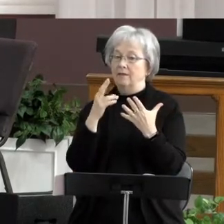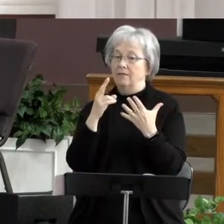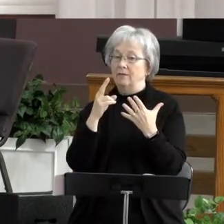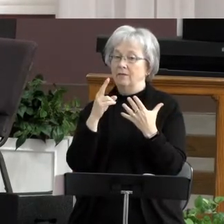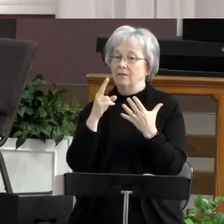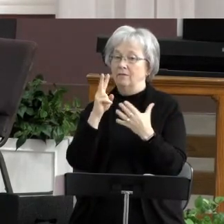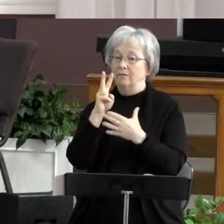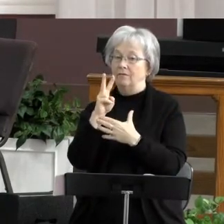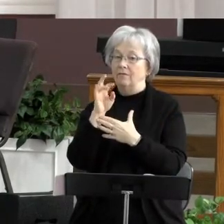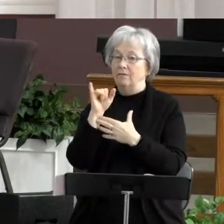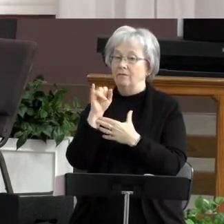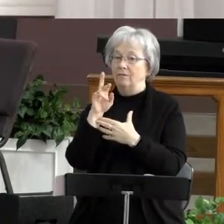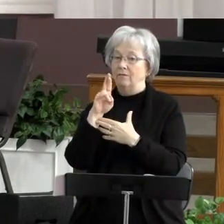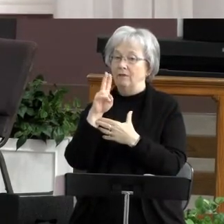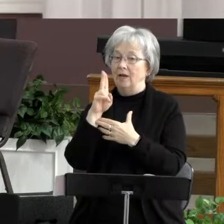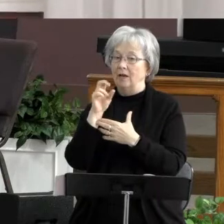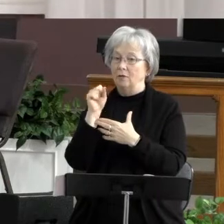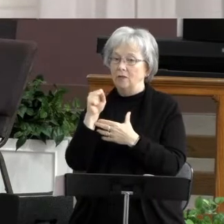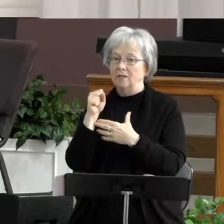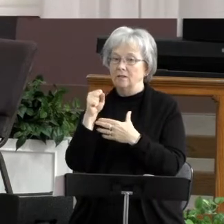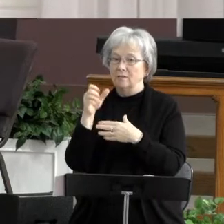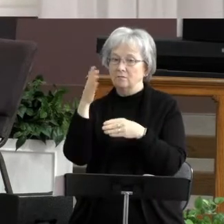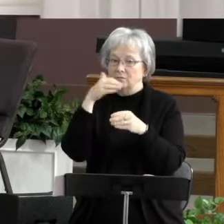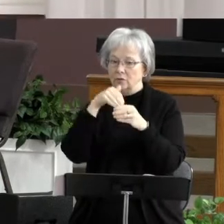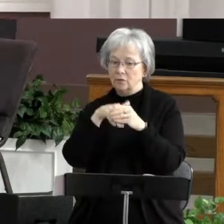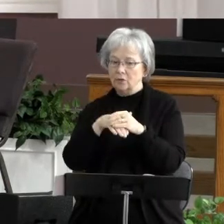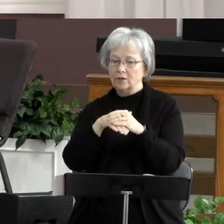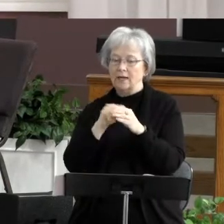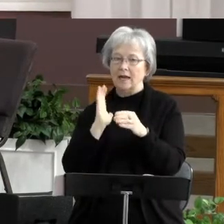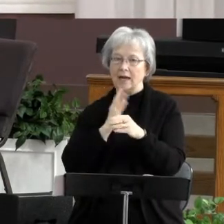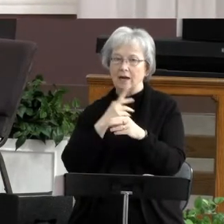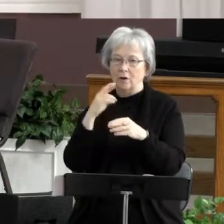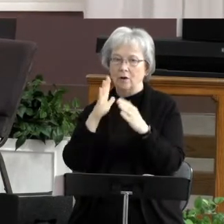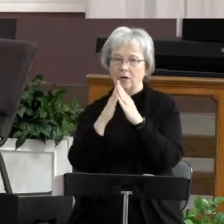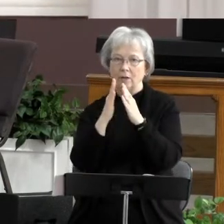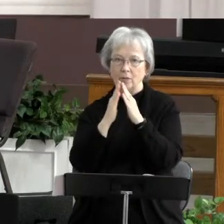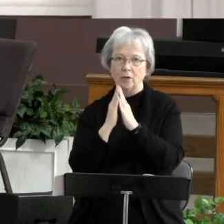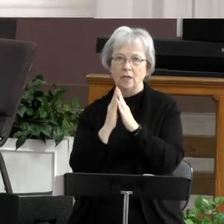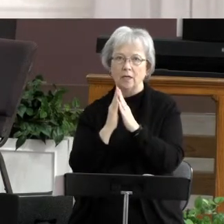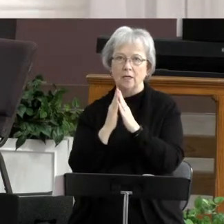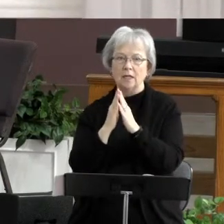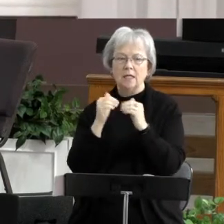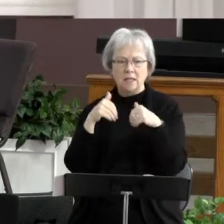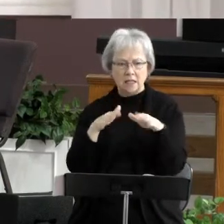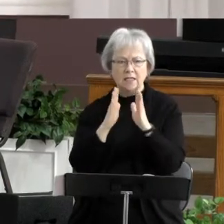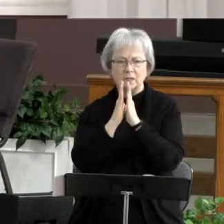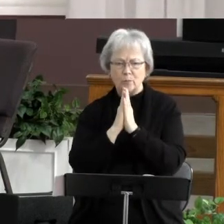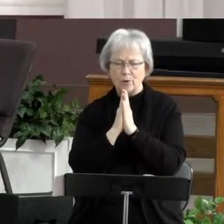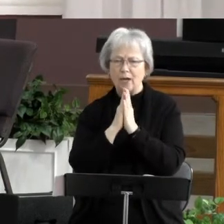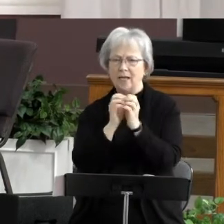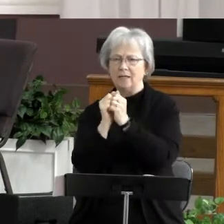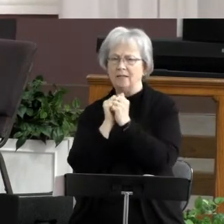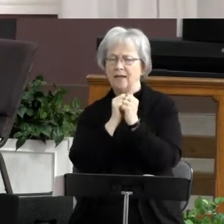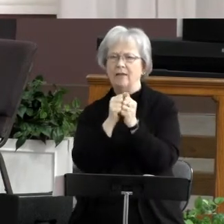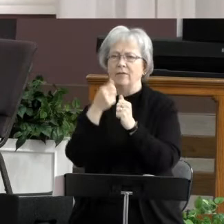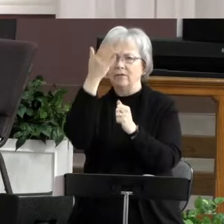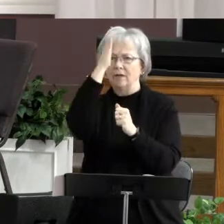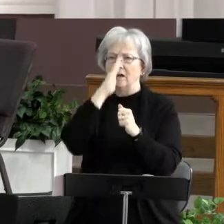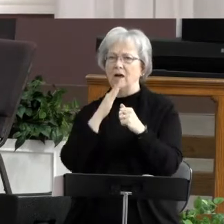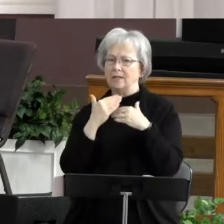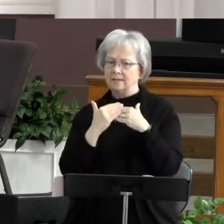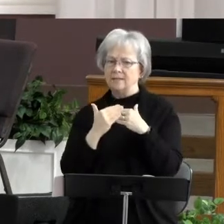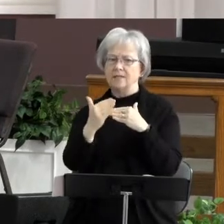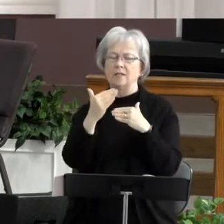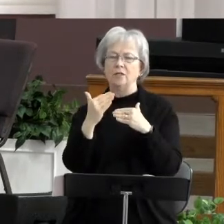us. Let's pray together that God continues to protect us, that